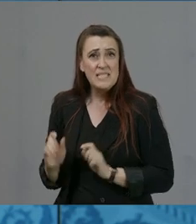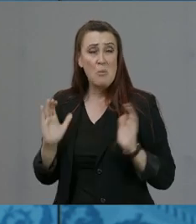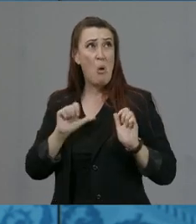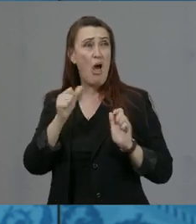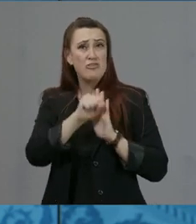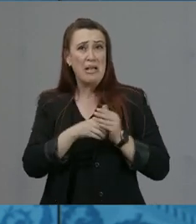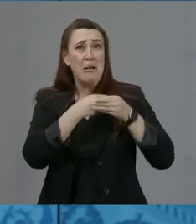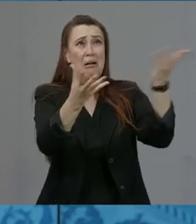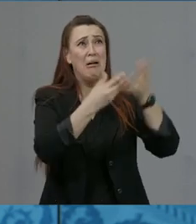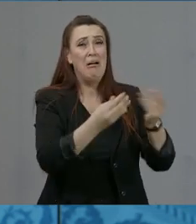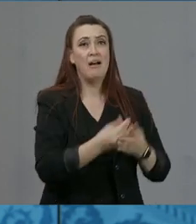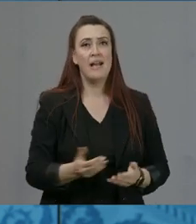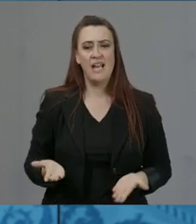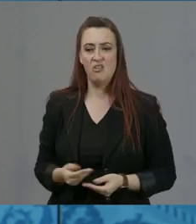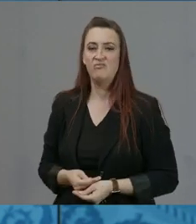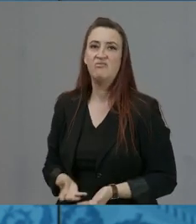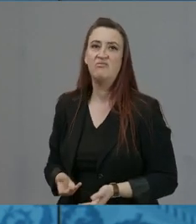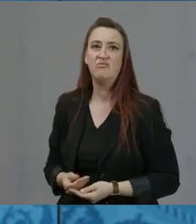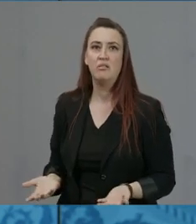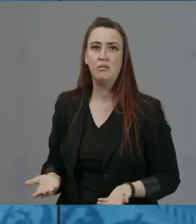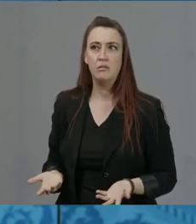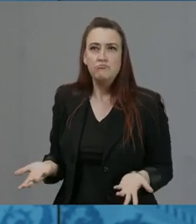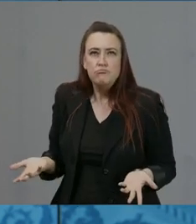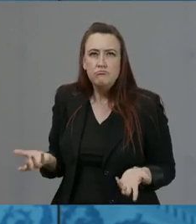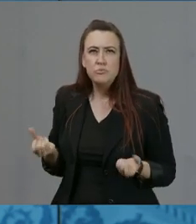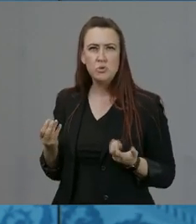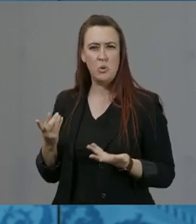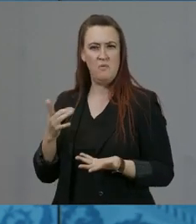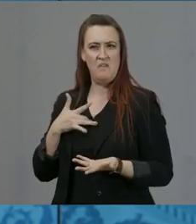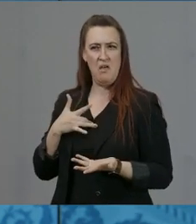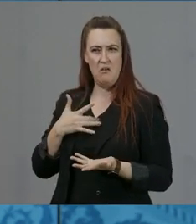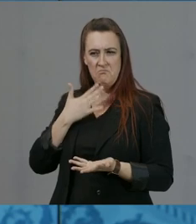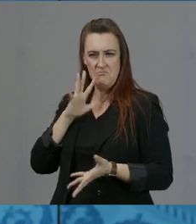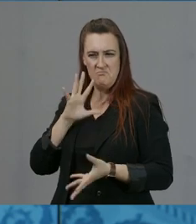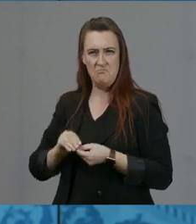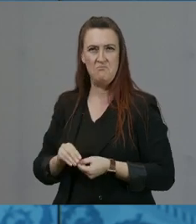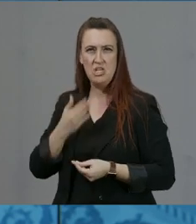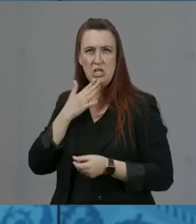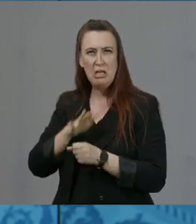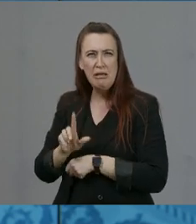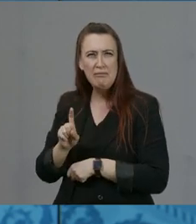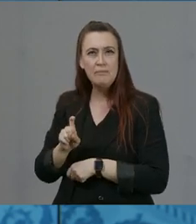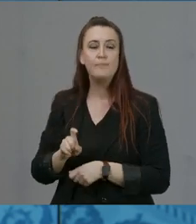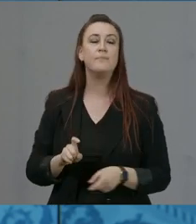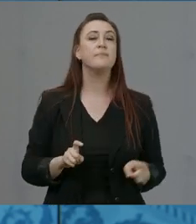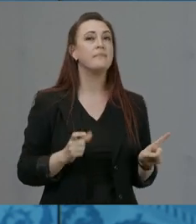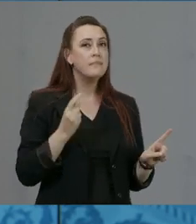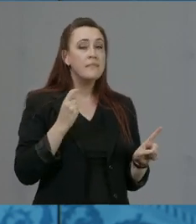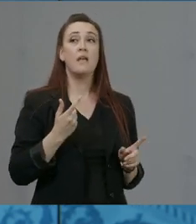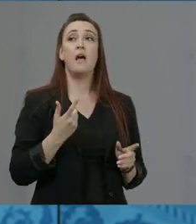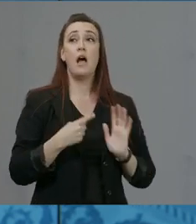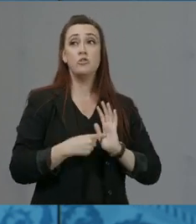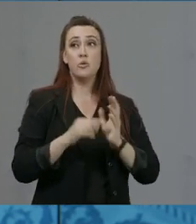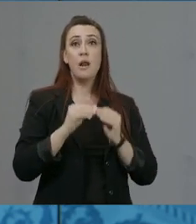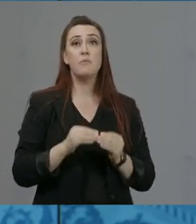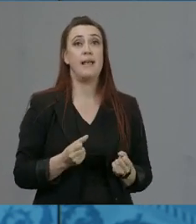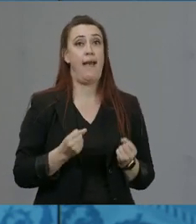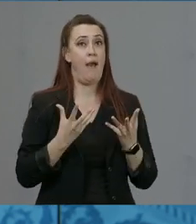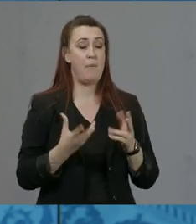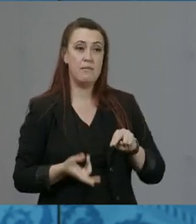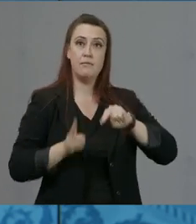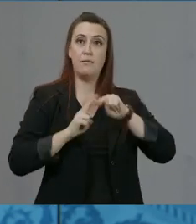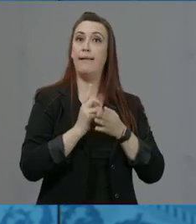are rapidly ramping up testing. You can see the dramatic increase in percentage of tests that have happened in the